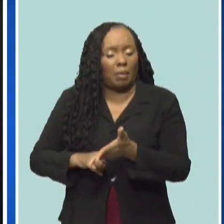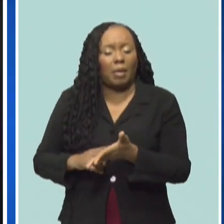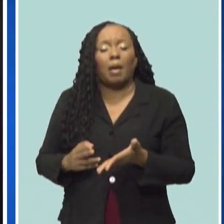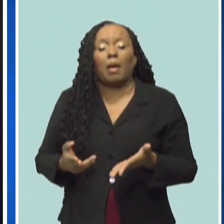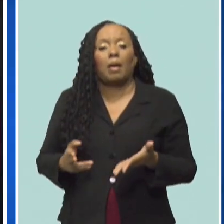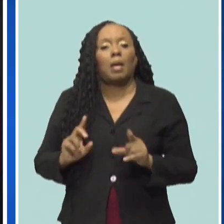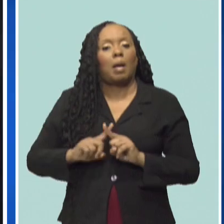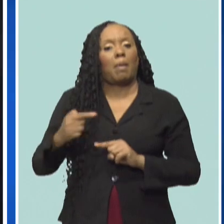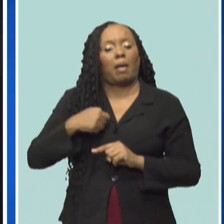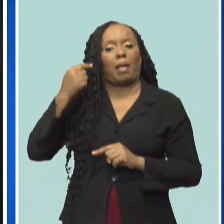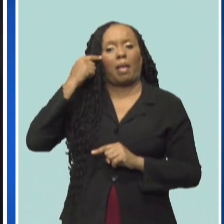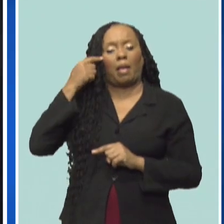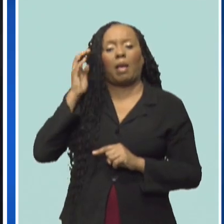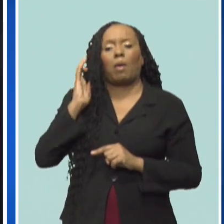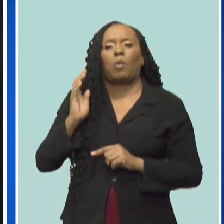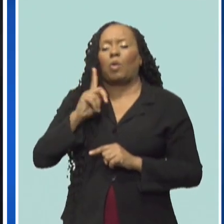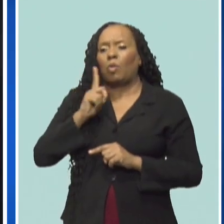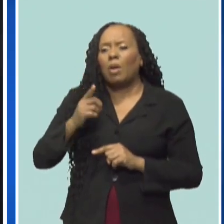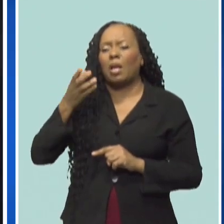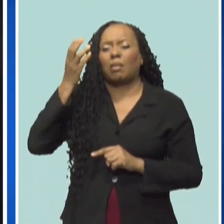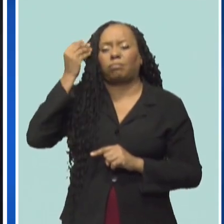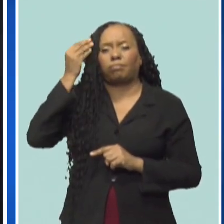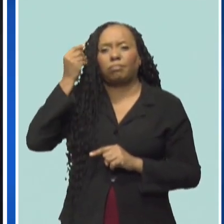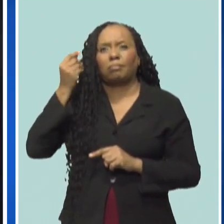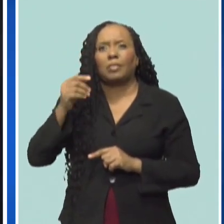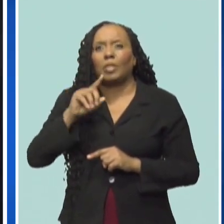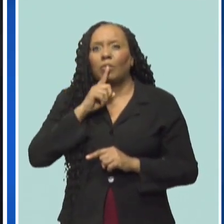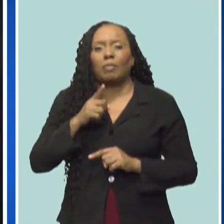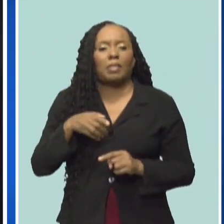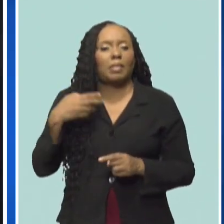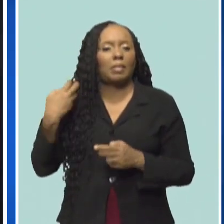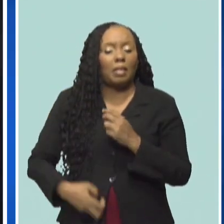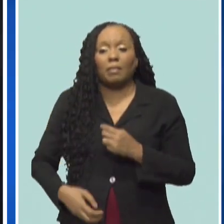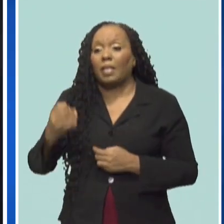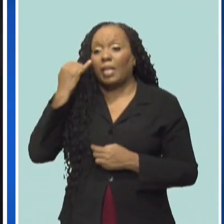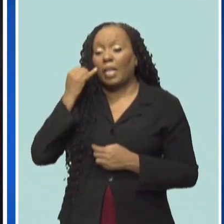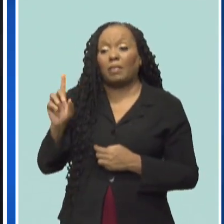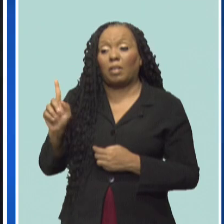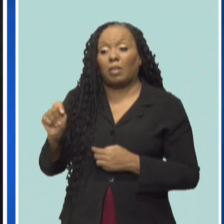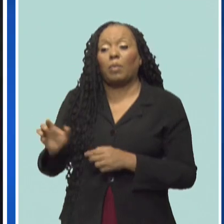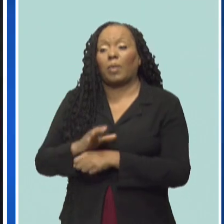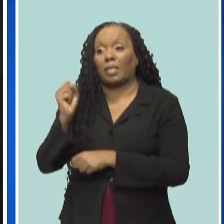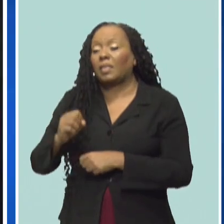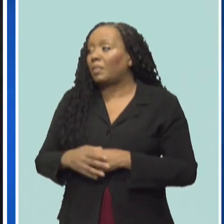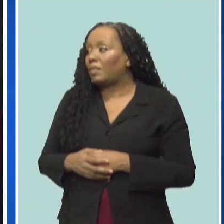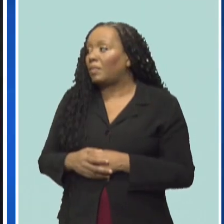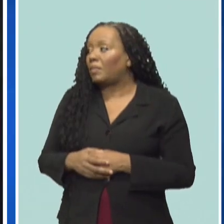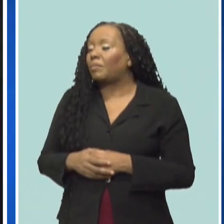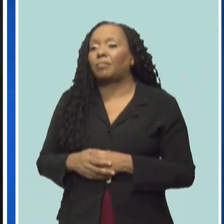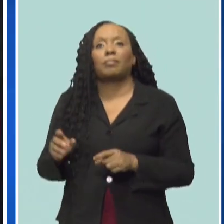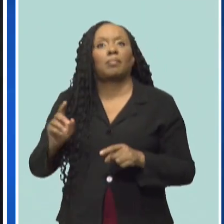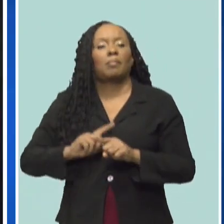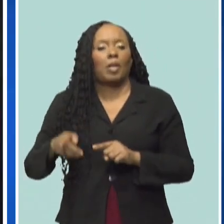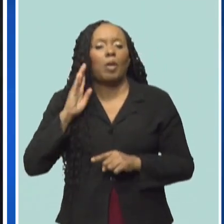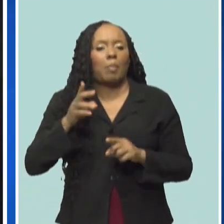think that that's something that will be particularly painful. So it's going to be a rough ride ahead if he does win. Well, we'll be looking on